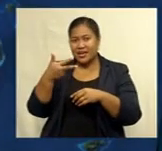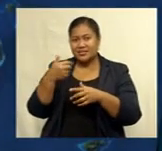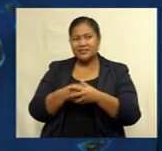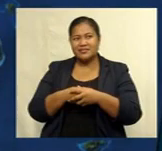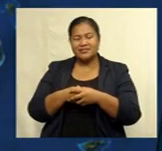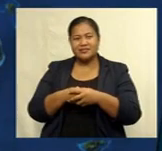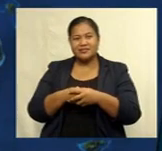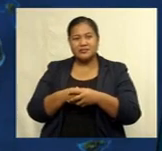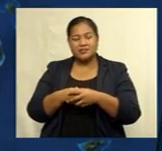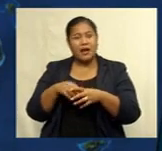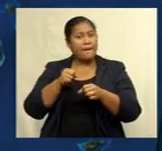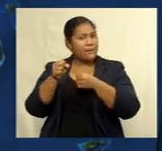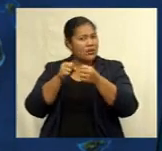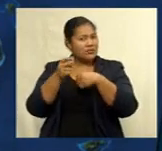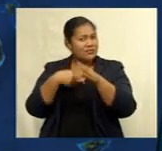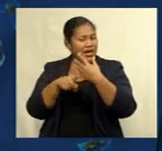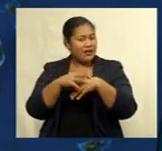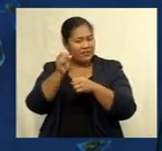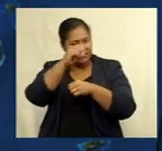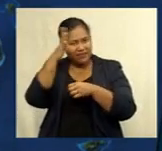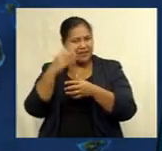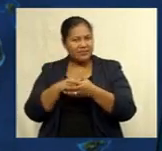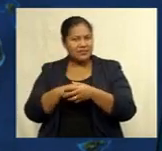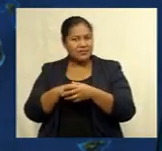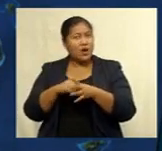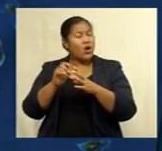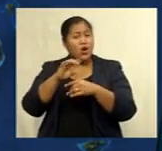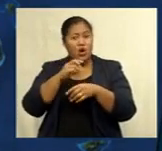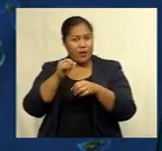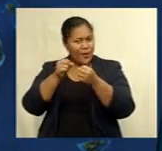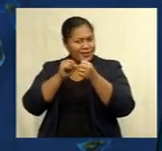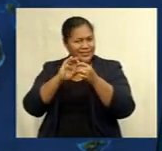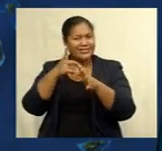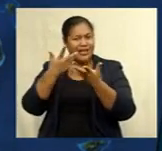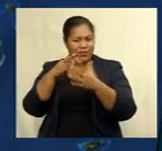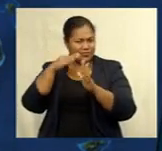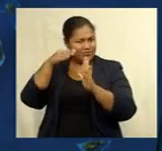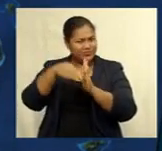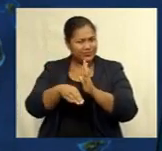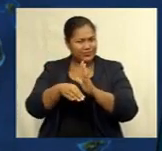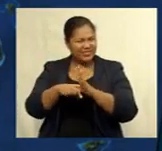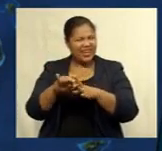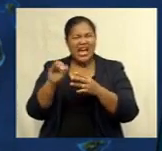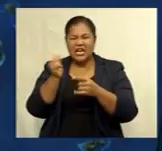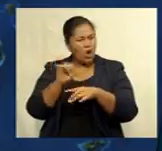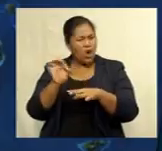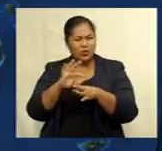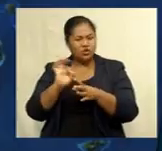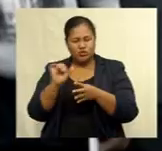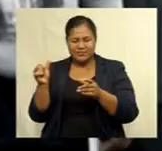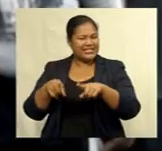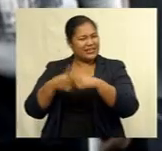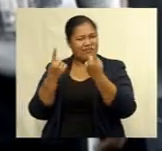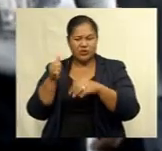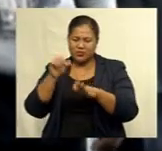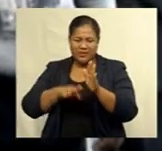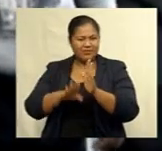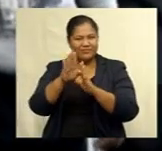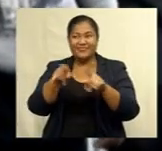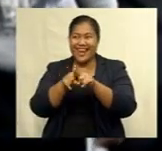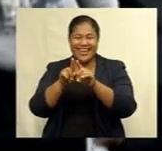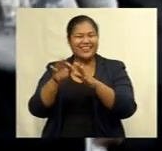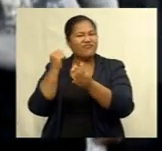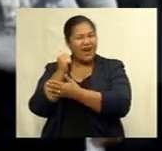Why the boxing is supposed to go up, like the way the rugby is going up or the way the soccer is going up?